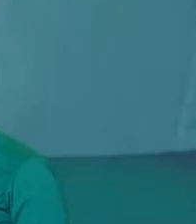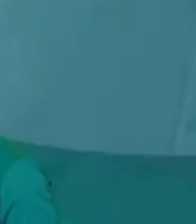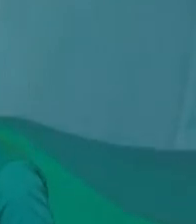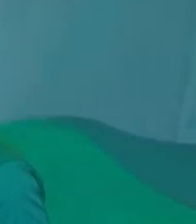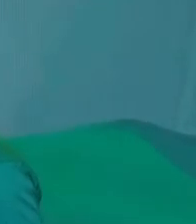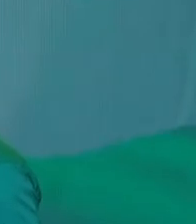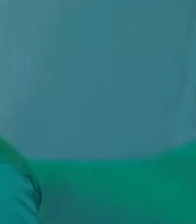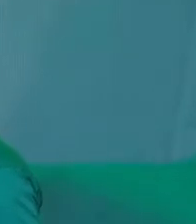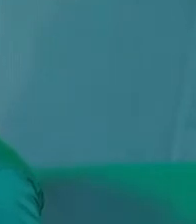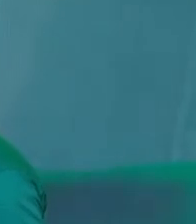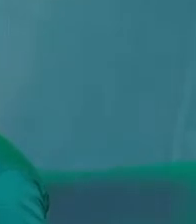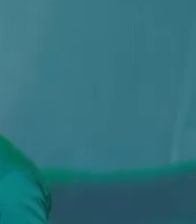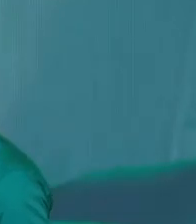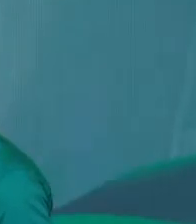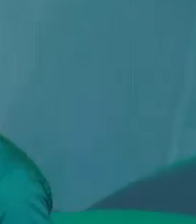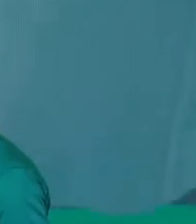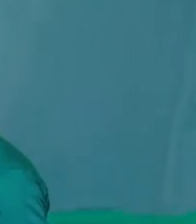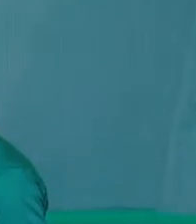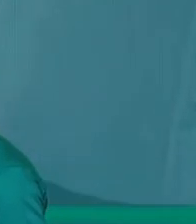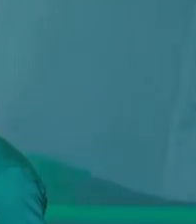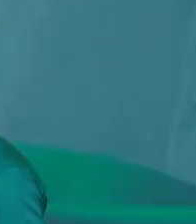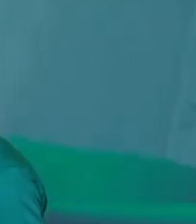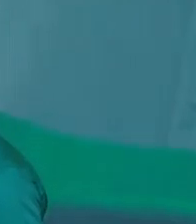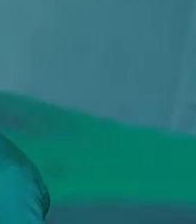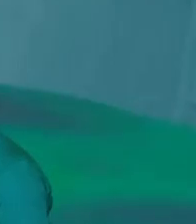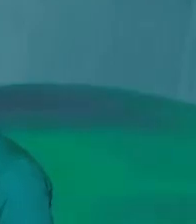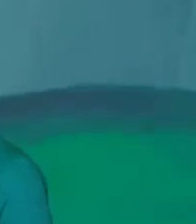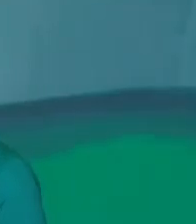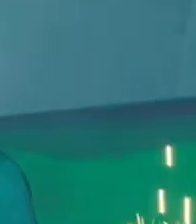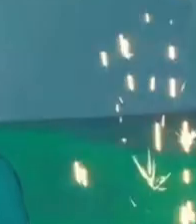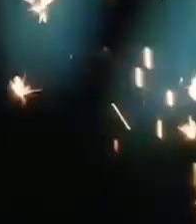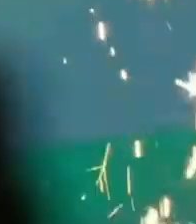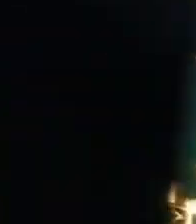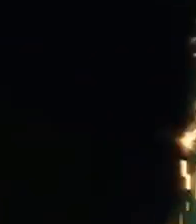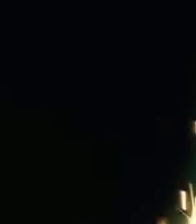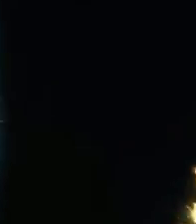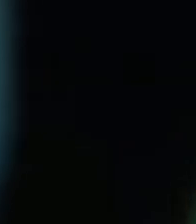Minister, Dr. Andrew Holness.